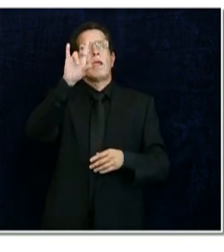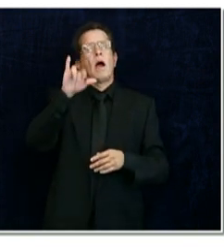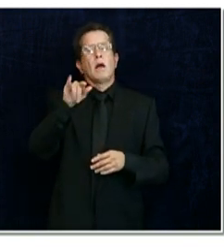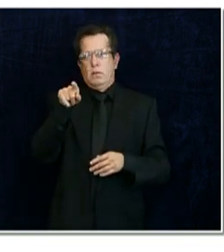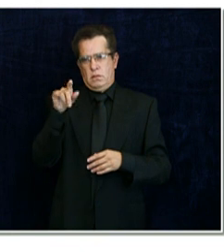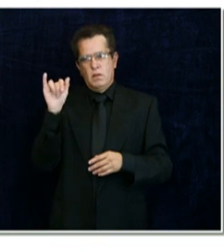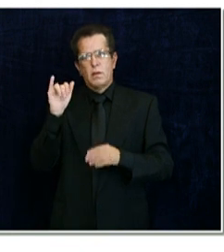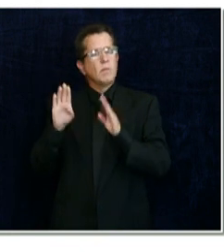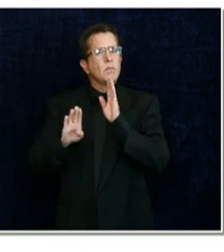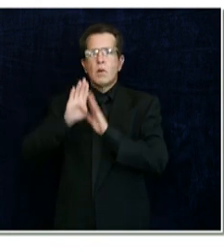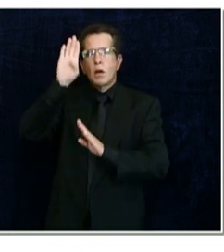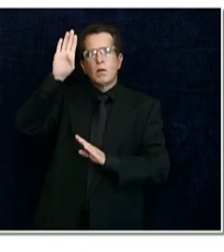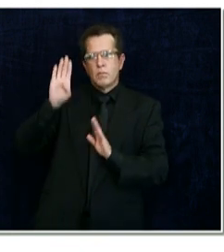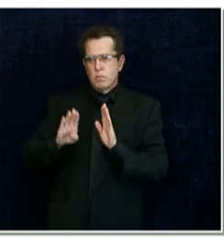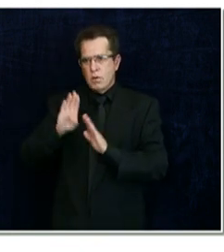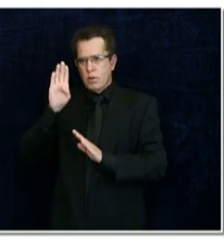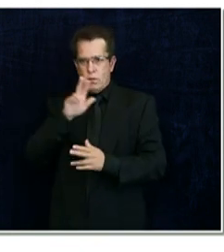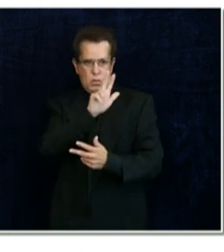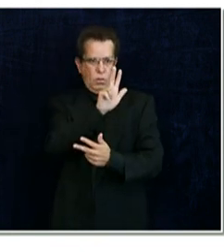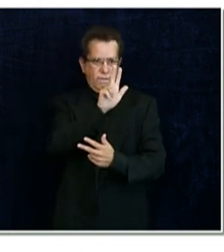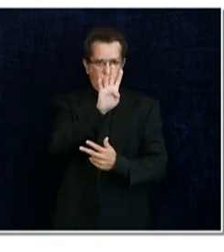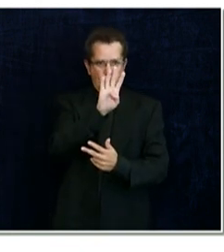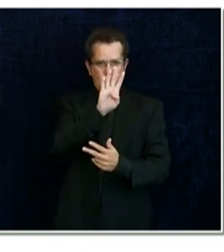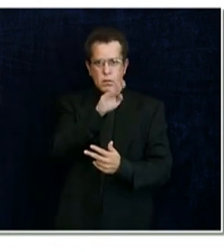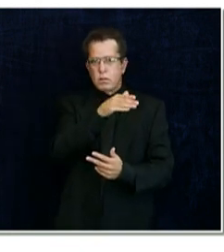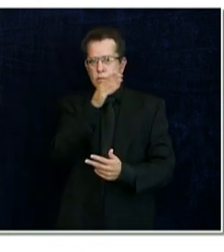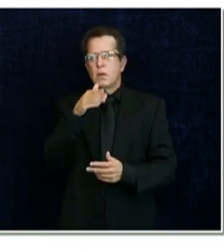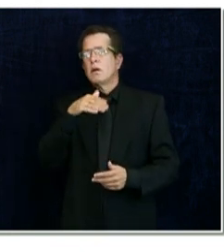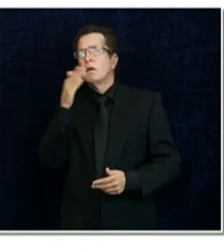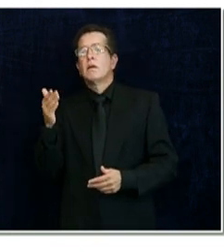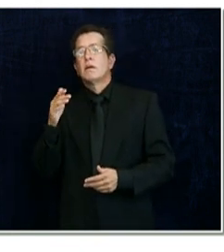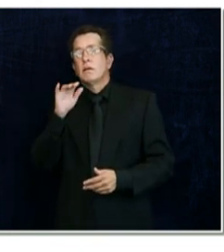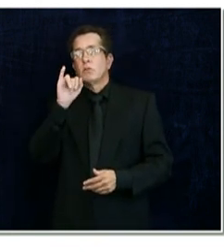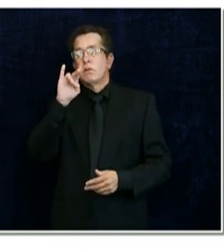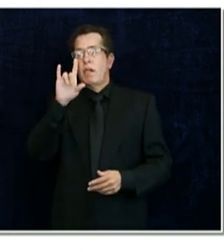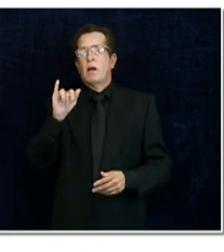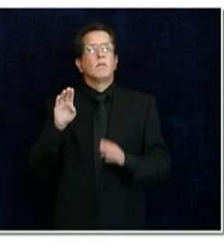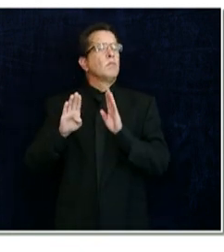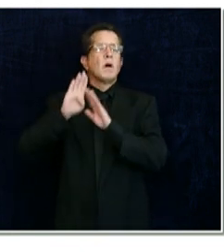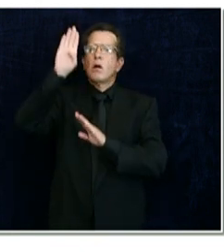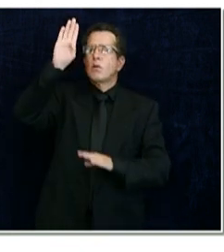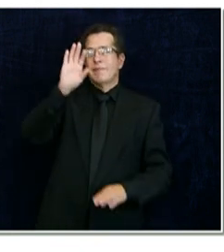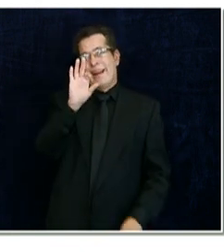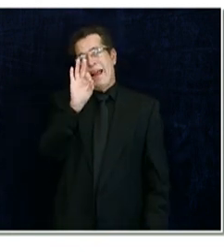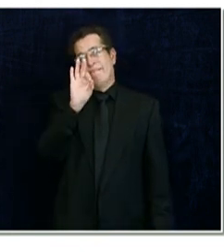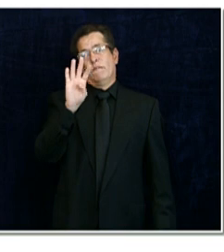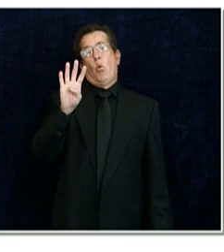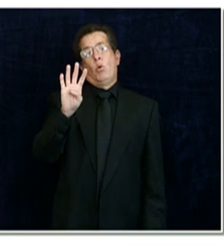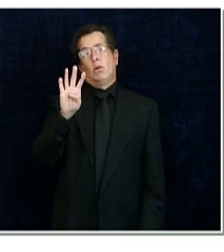July, 34 and 94 respectively.